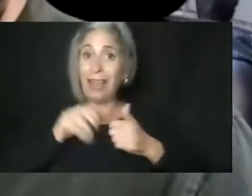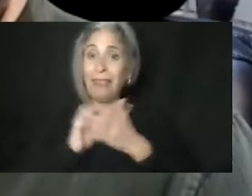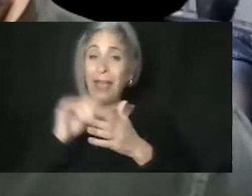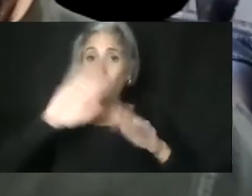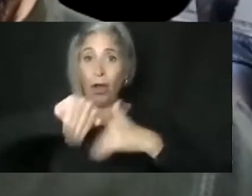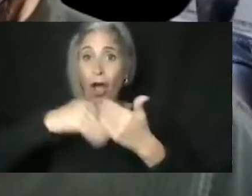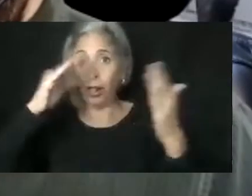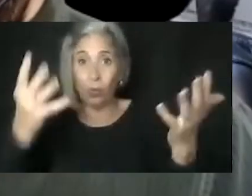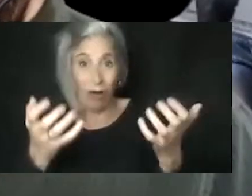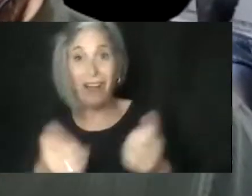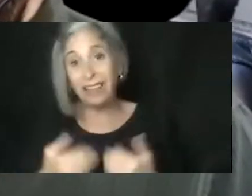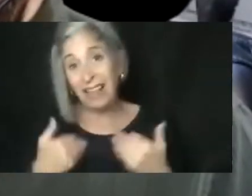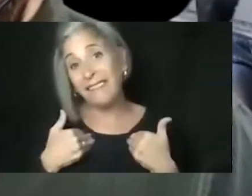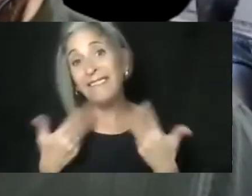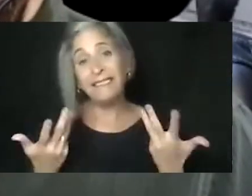to.